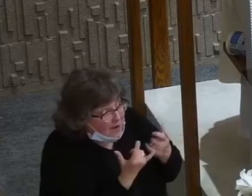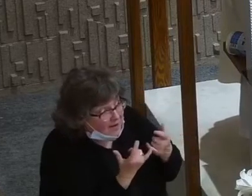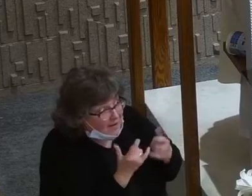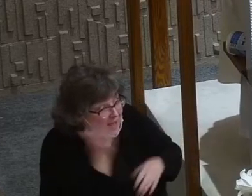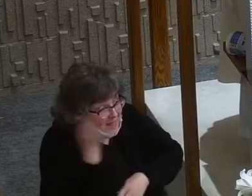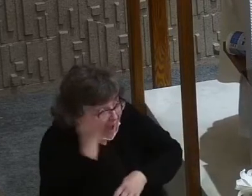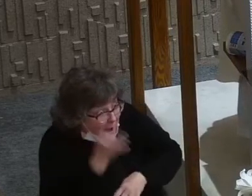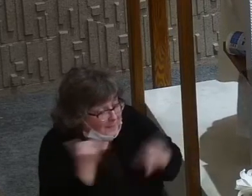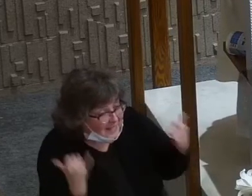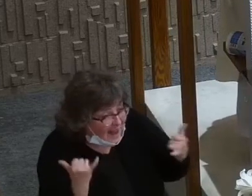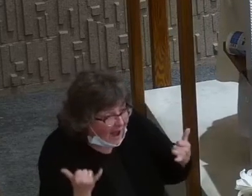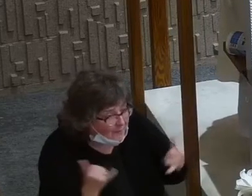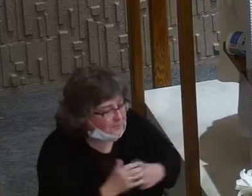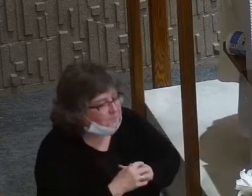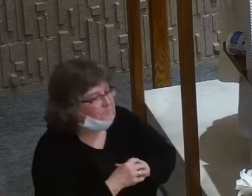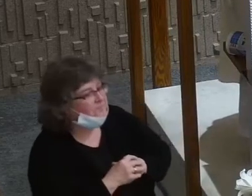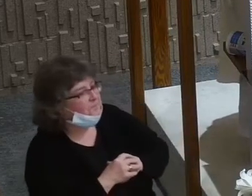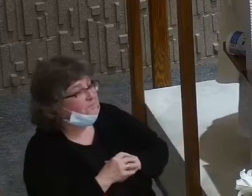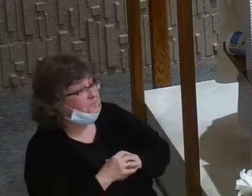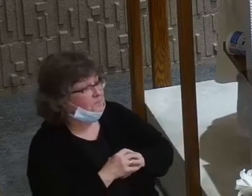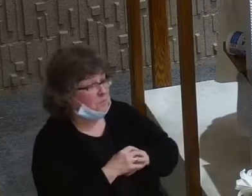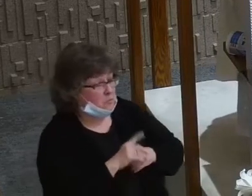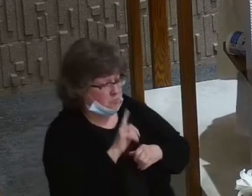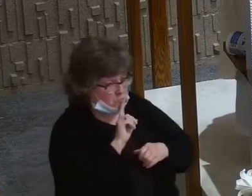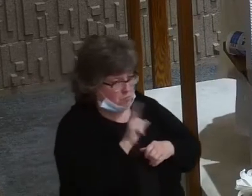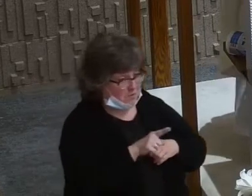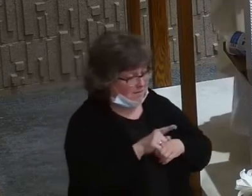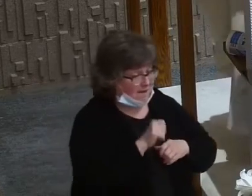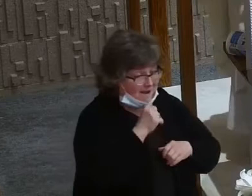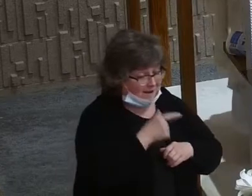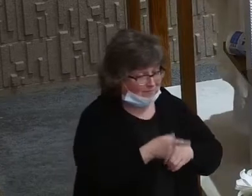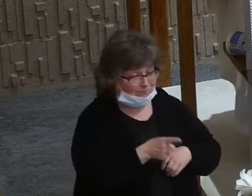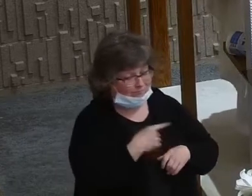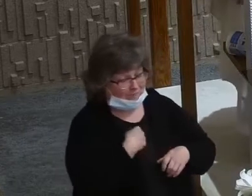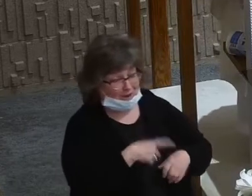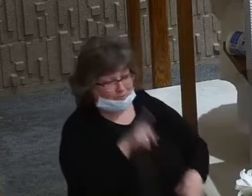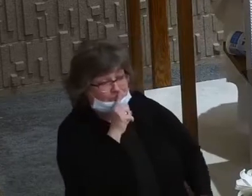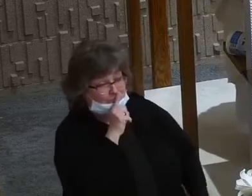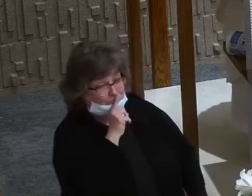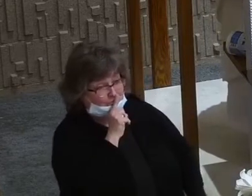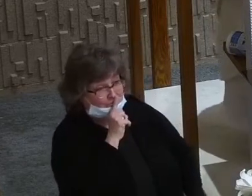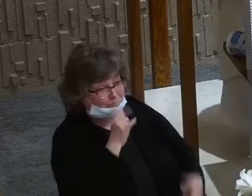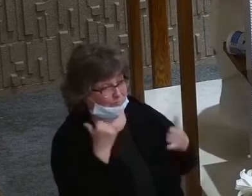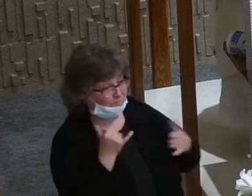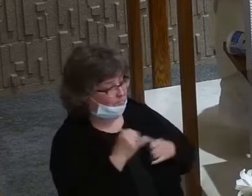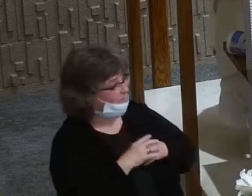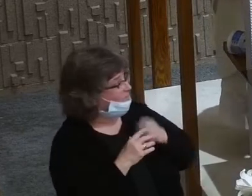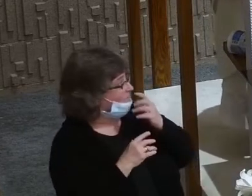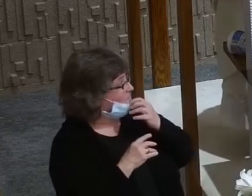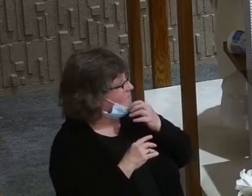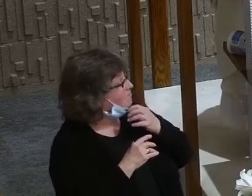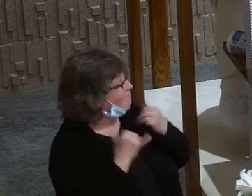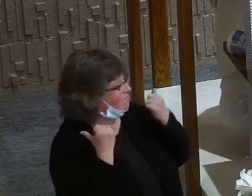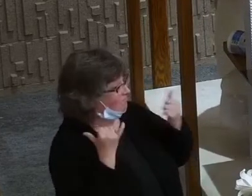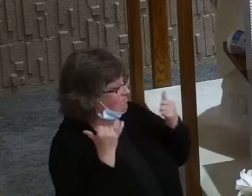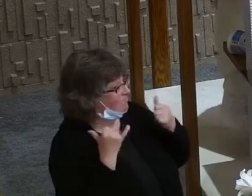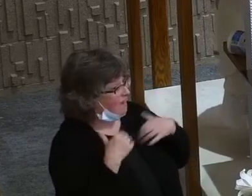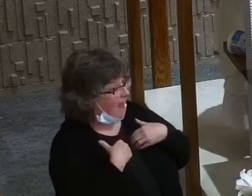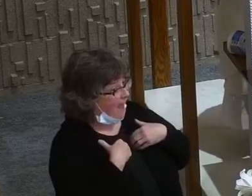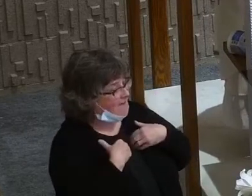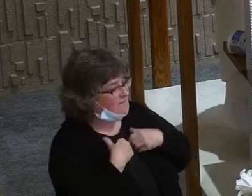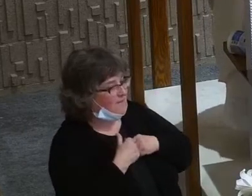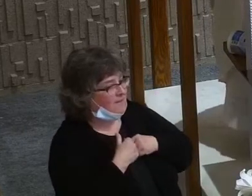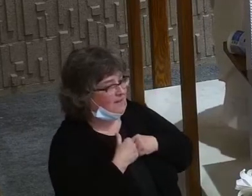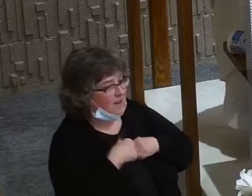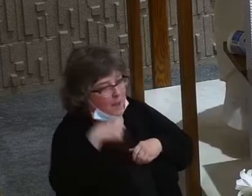do in the homily, and I really have not talked about it until now, but now I have